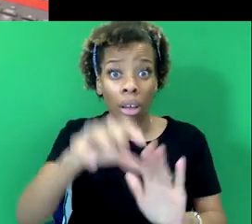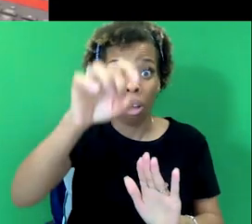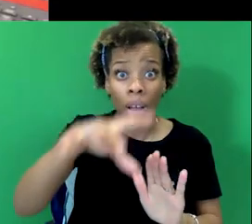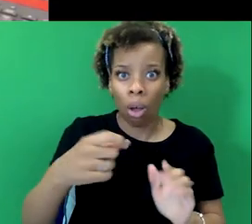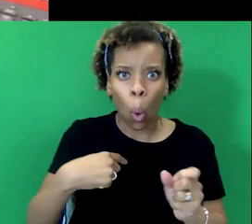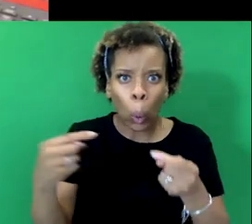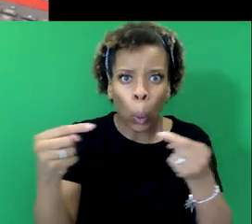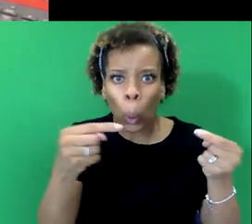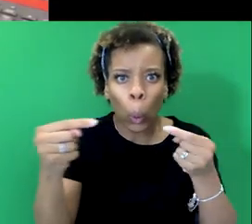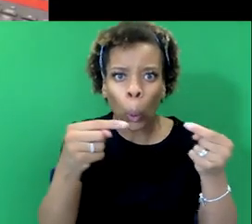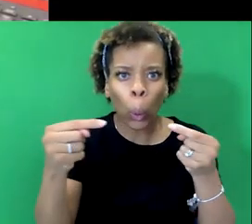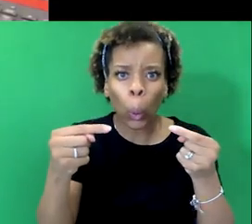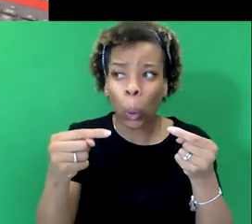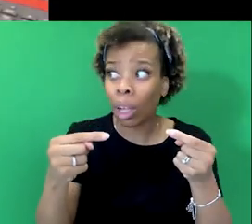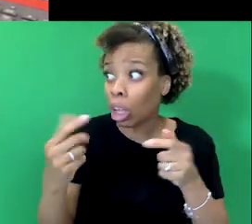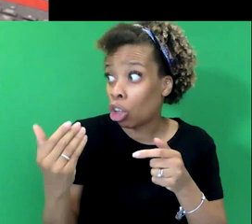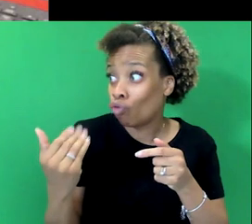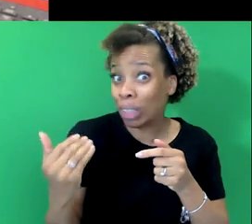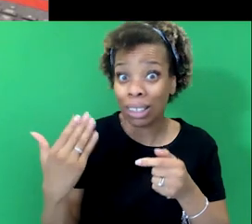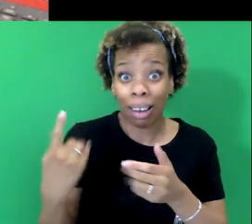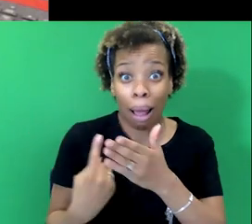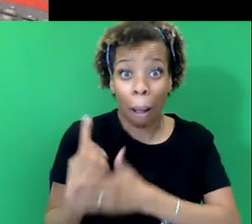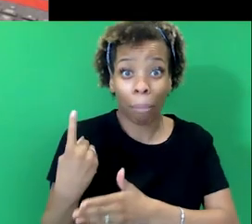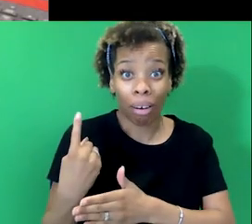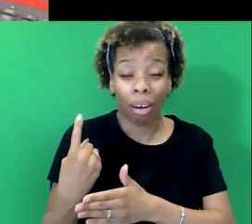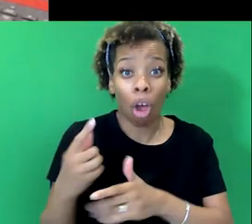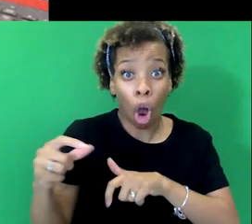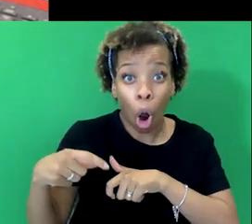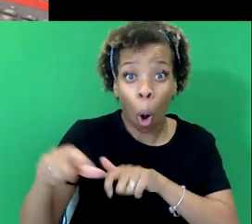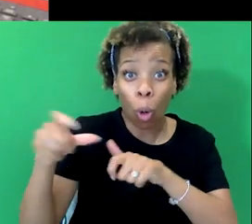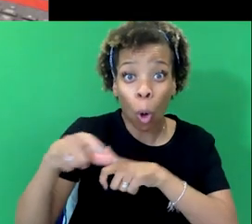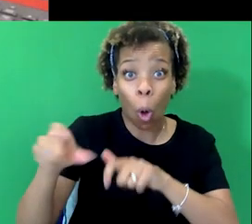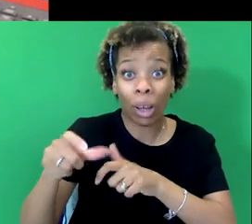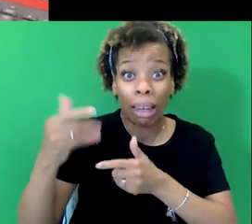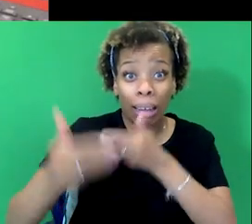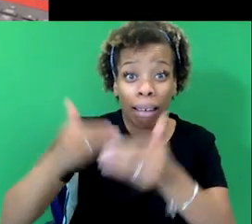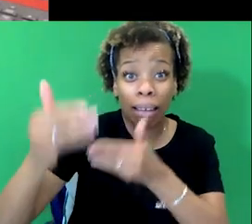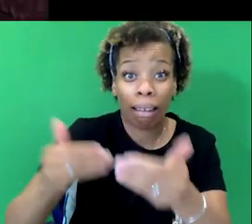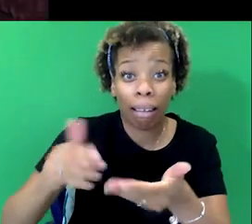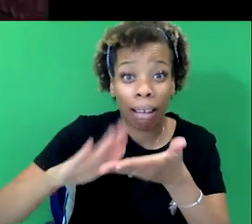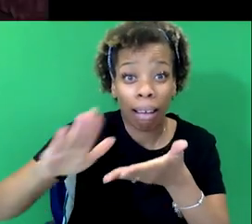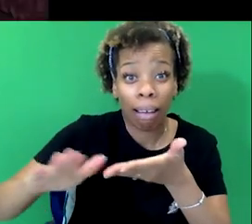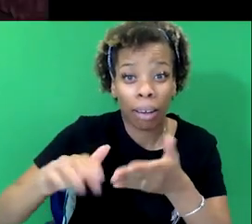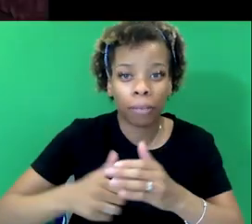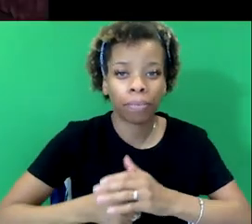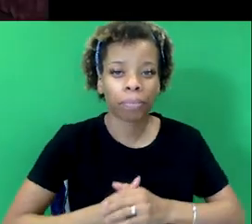history, it's ongoing history and legacy and living legacy and history. Well, my background's in journalism. I